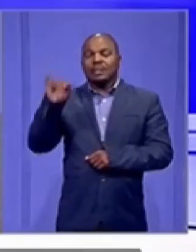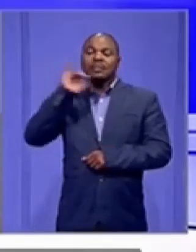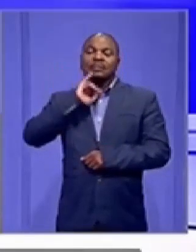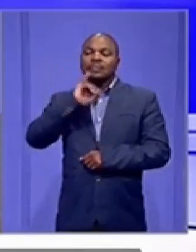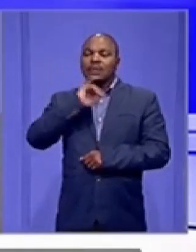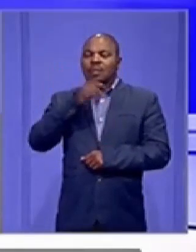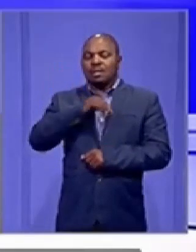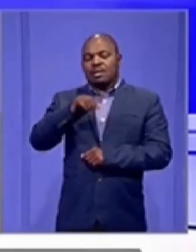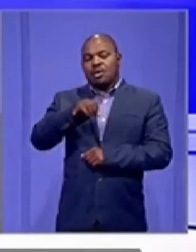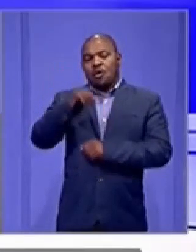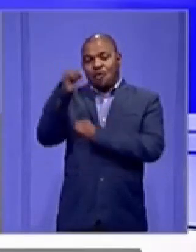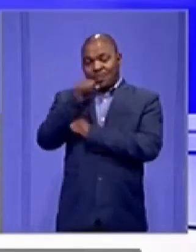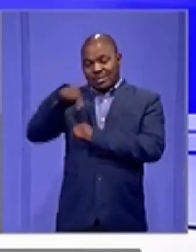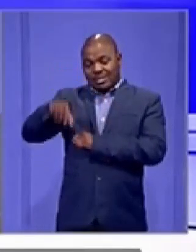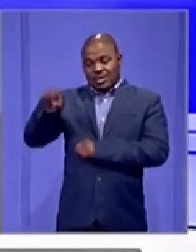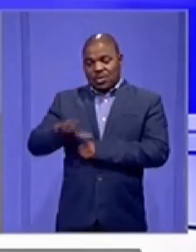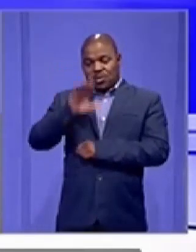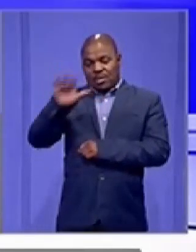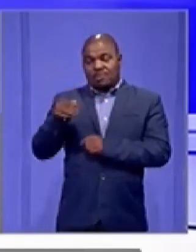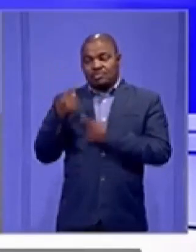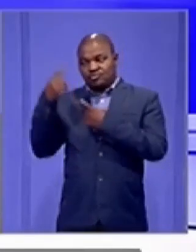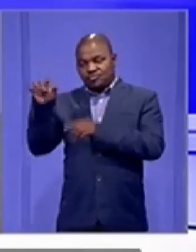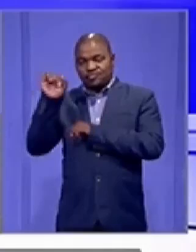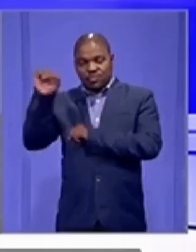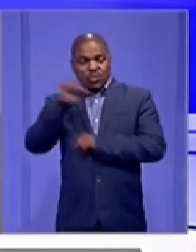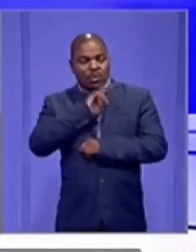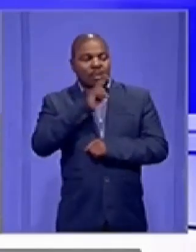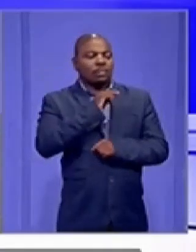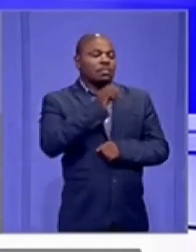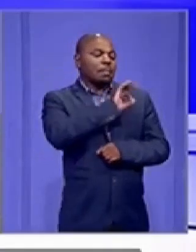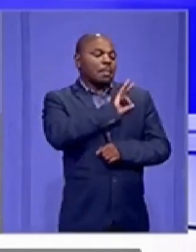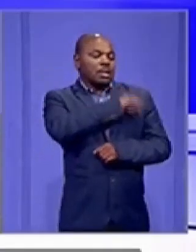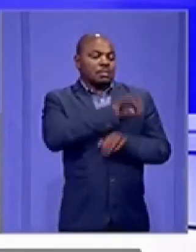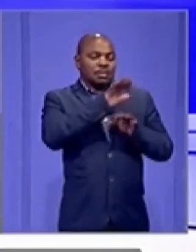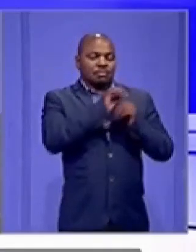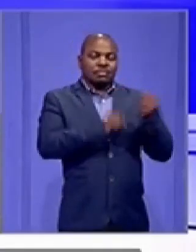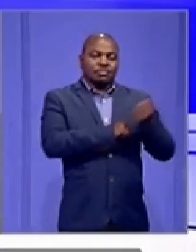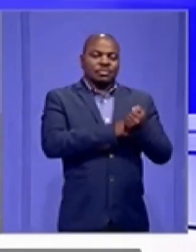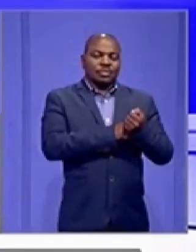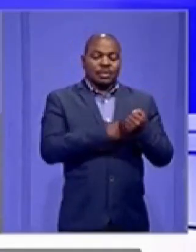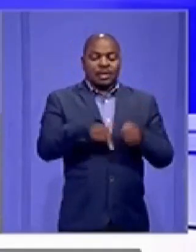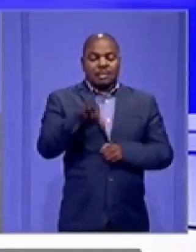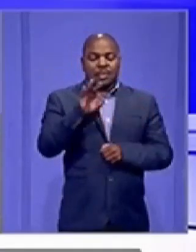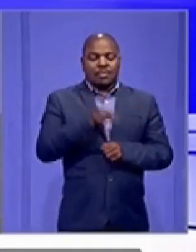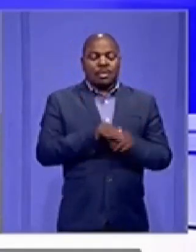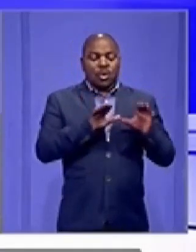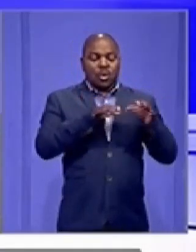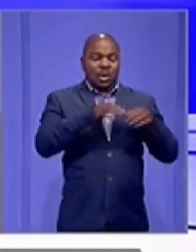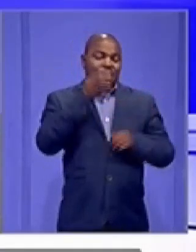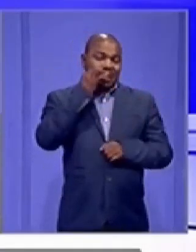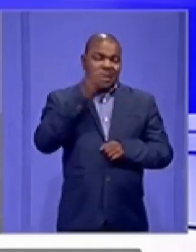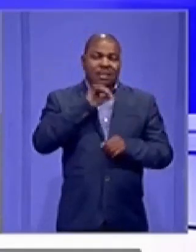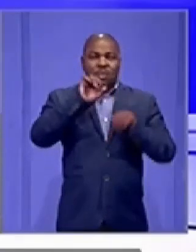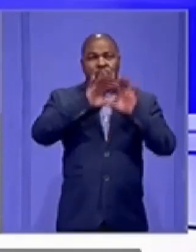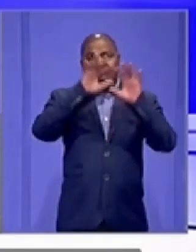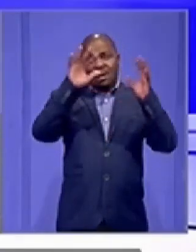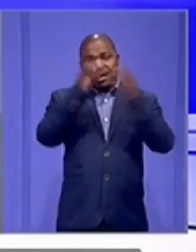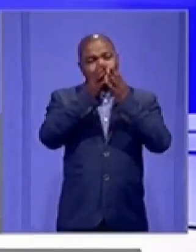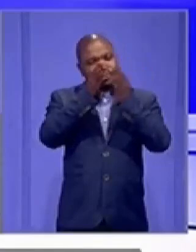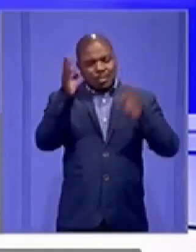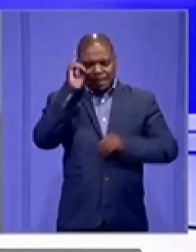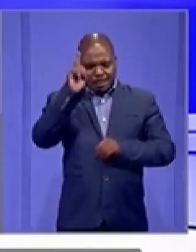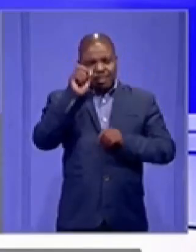Israele go thekga badudi ba Palestina ka mošupologo. Mokgatlo o bolela gore ke nako ya gore lefase ka bophara